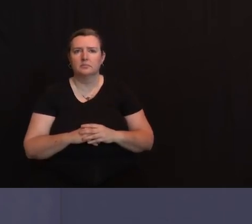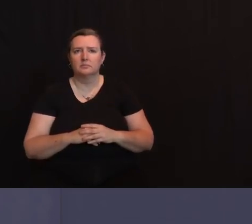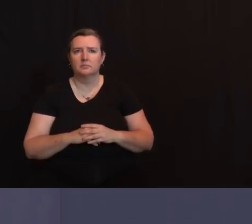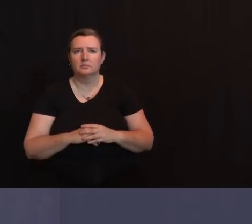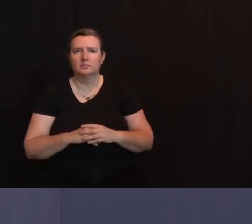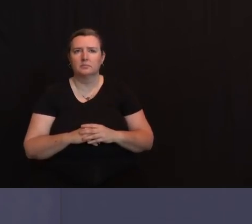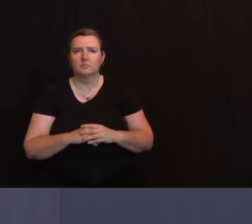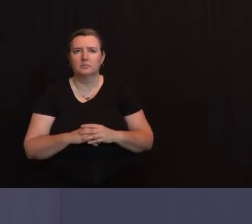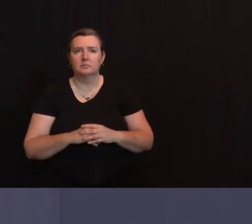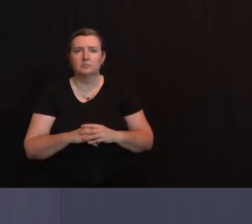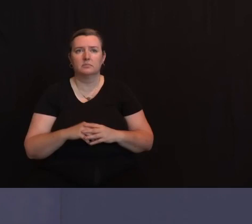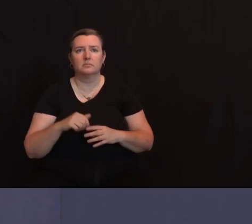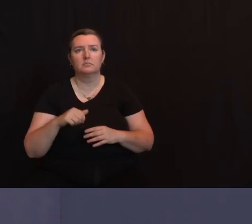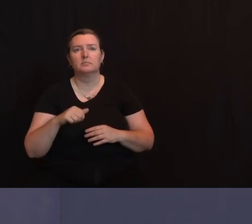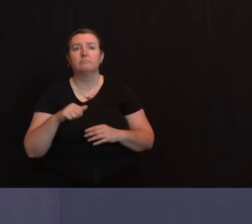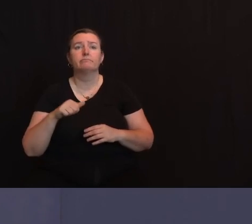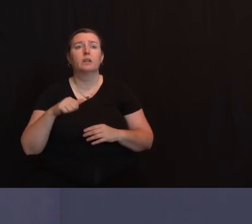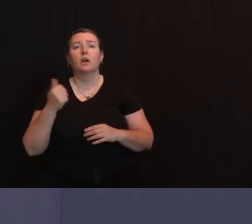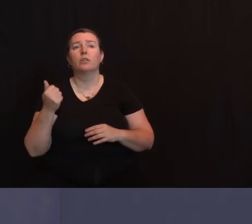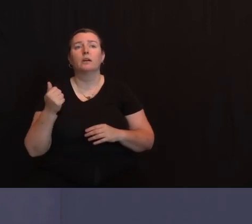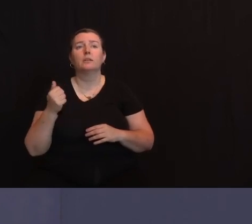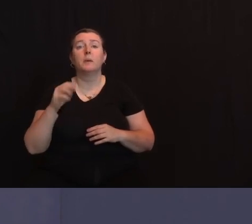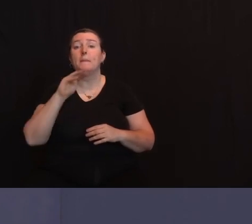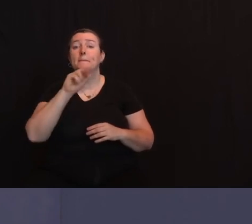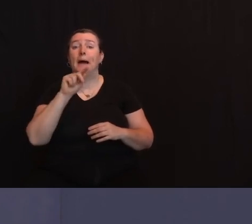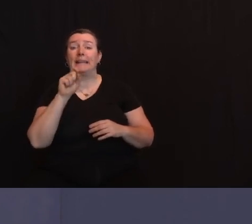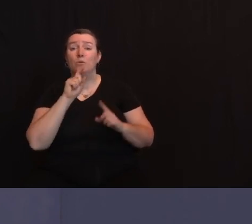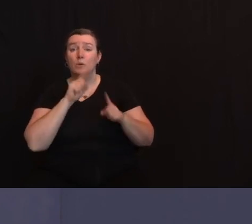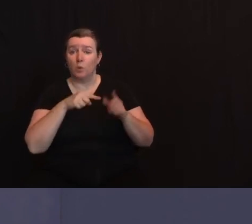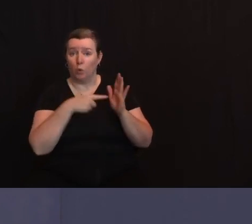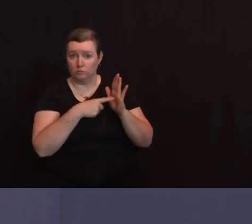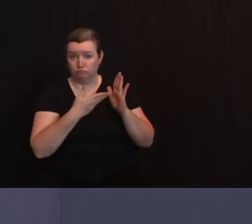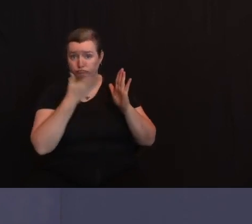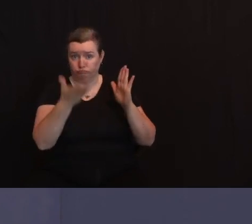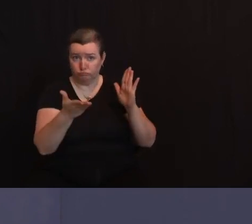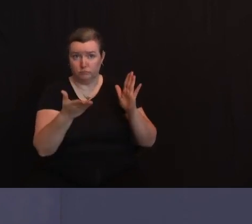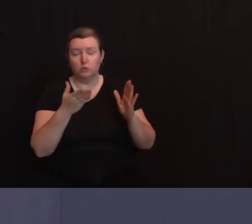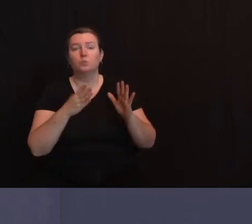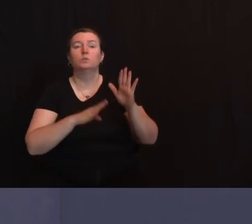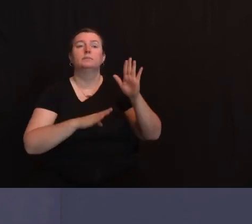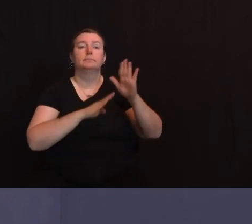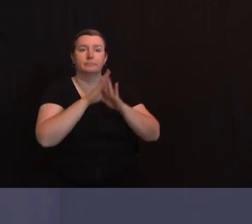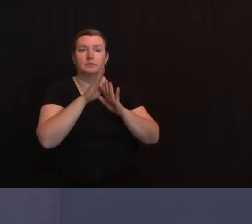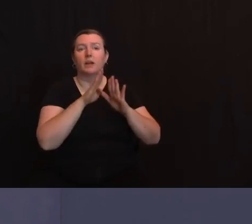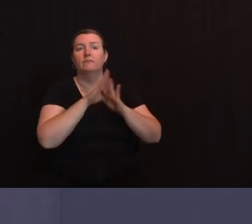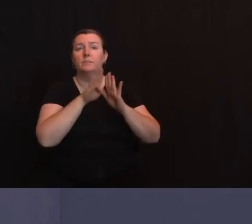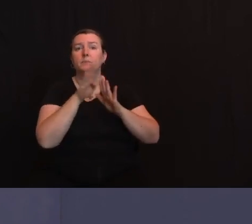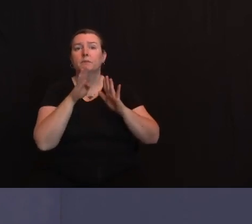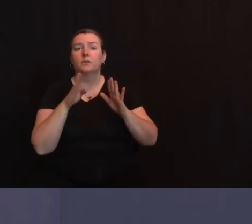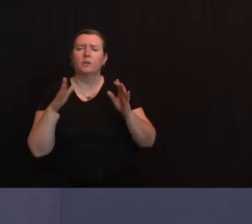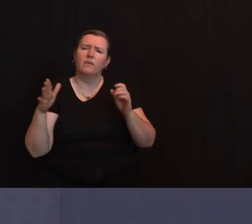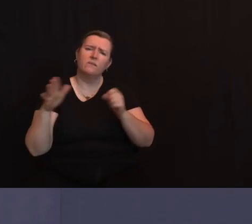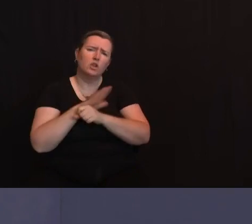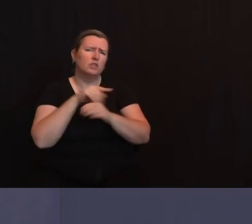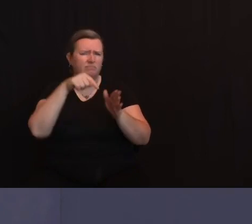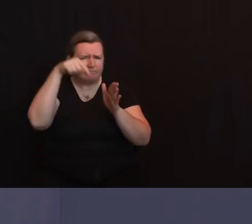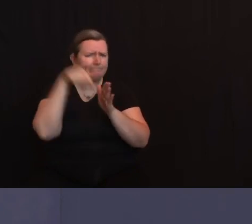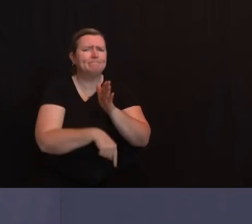Another key recommendation that has been completed is the development of a comprehensive testing plan for residents and